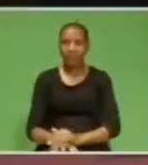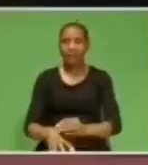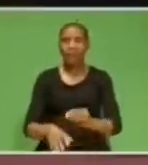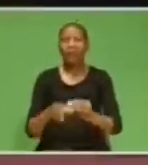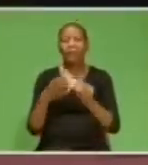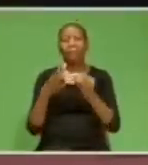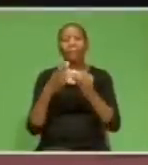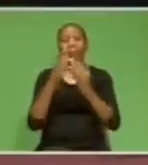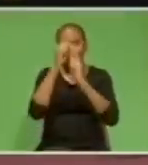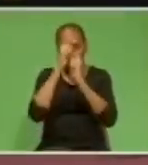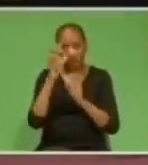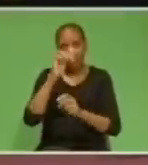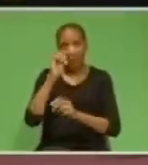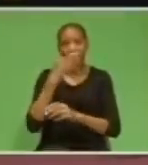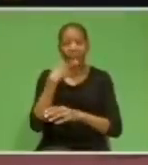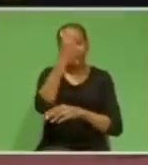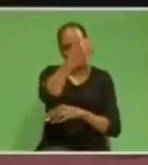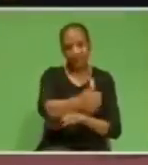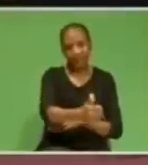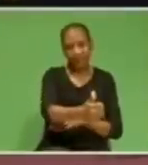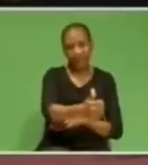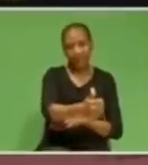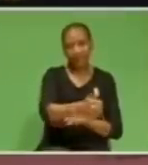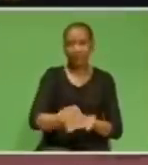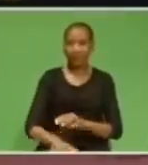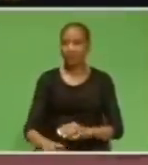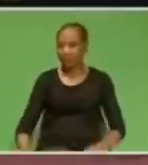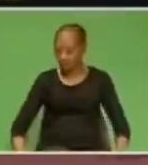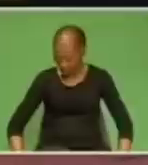Honourable Mente, will you take your seat, please?